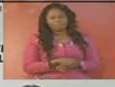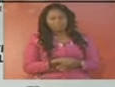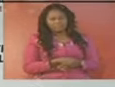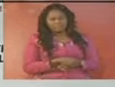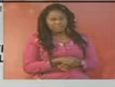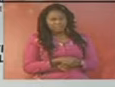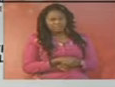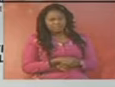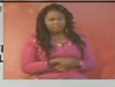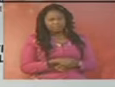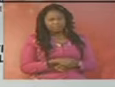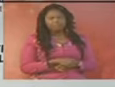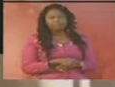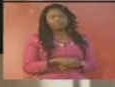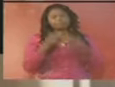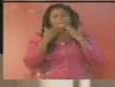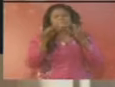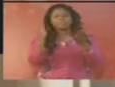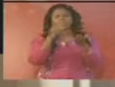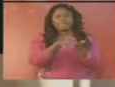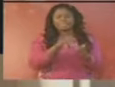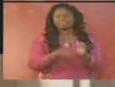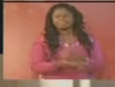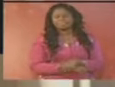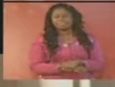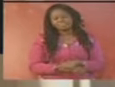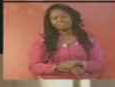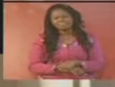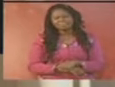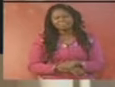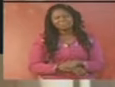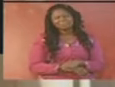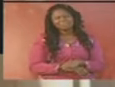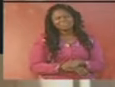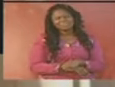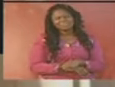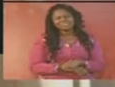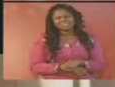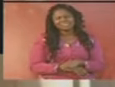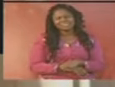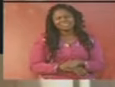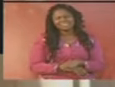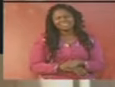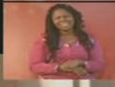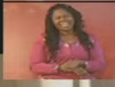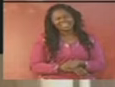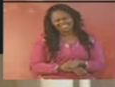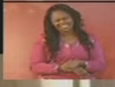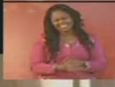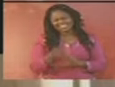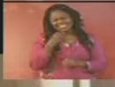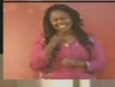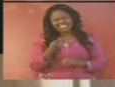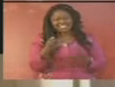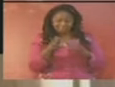Yes, thank you again, Ms. Alexander. I seem to be getting some more questions